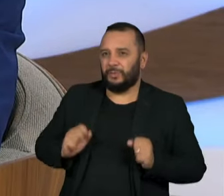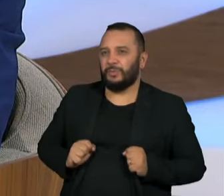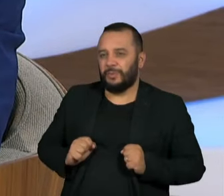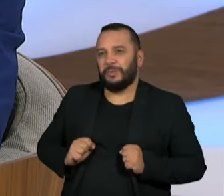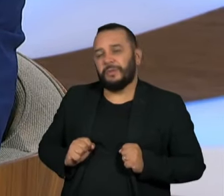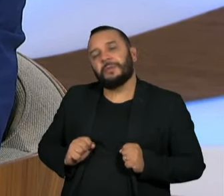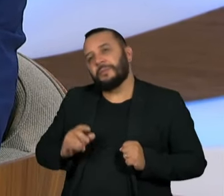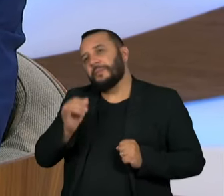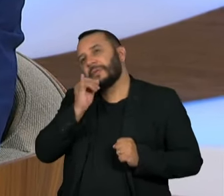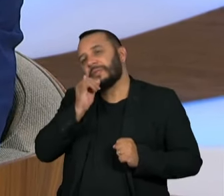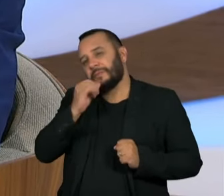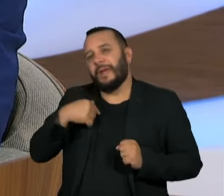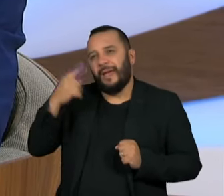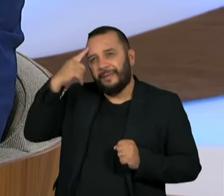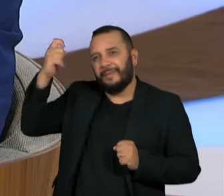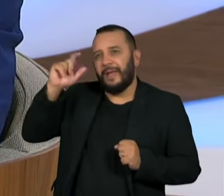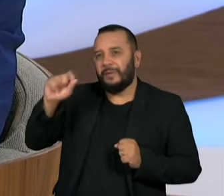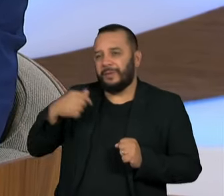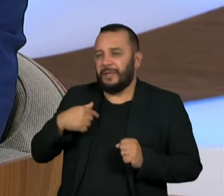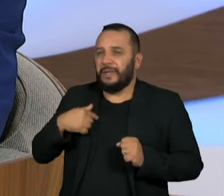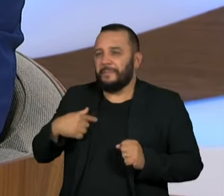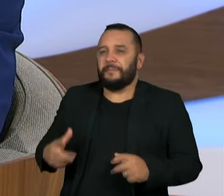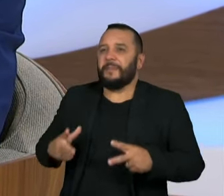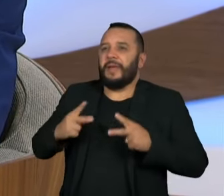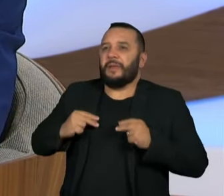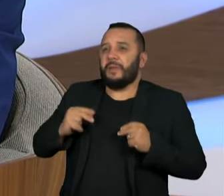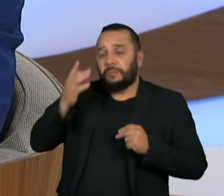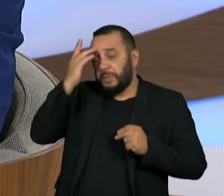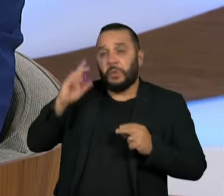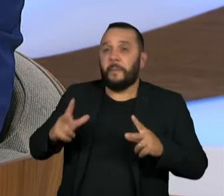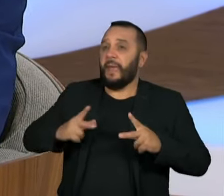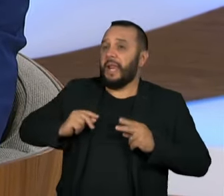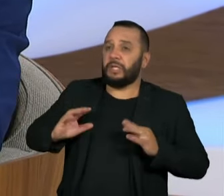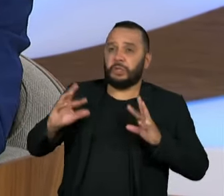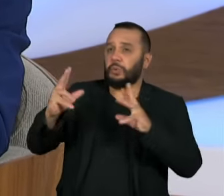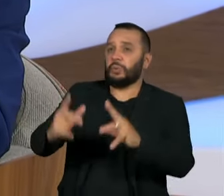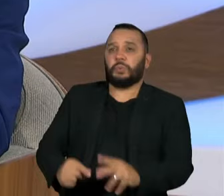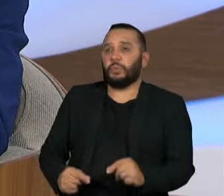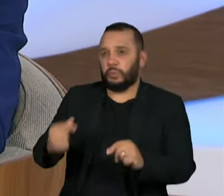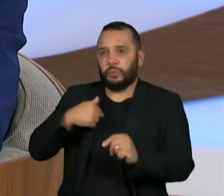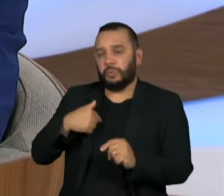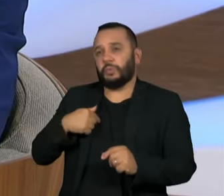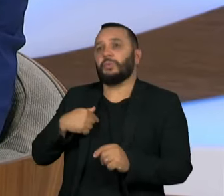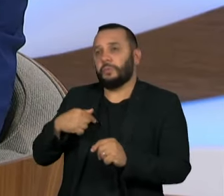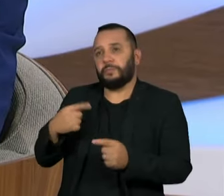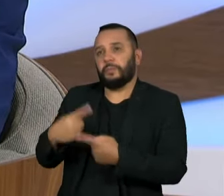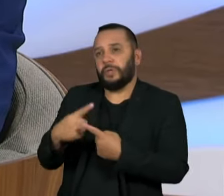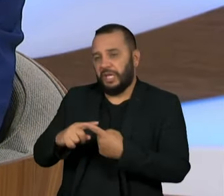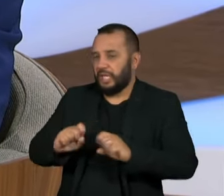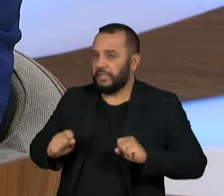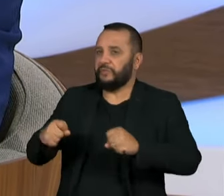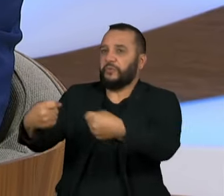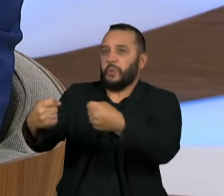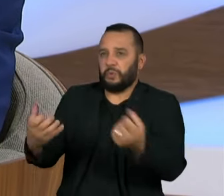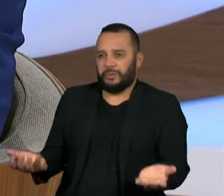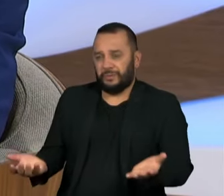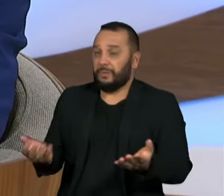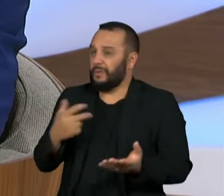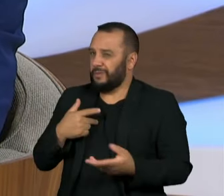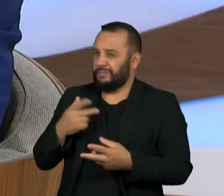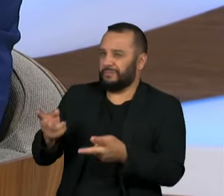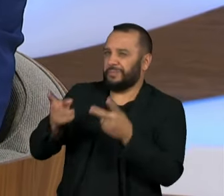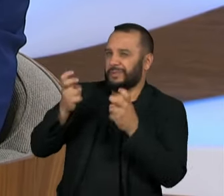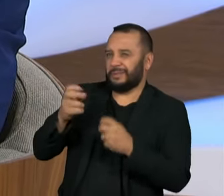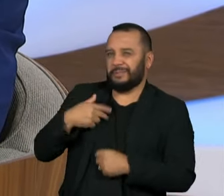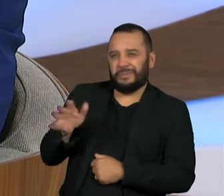idea that people deserve whatever results from their effort. That became,